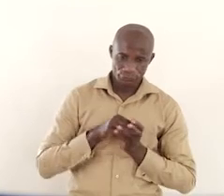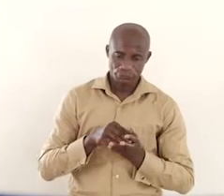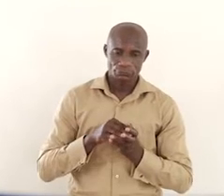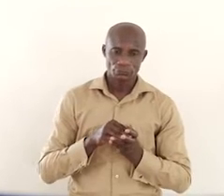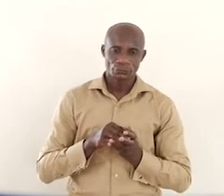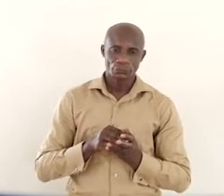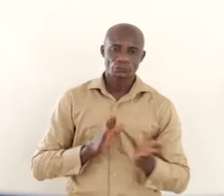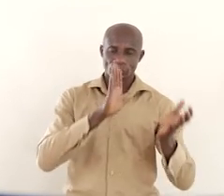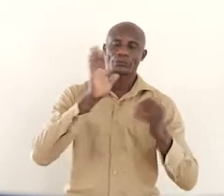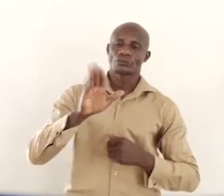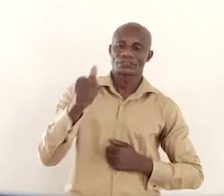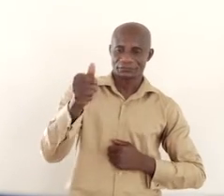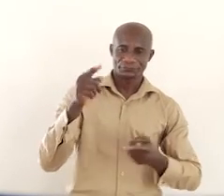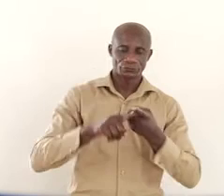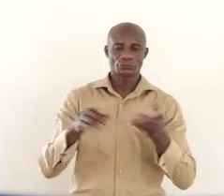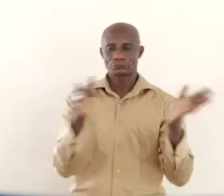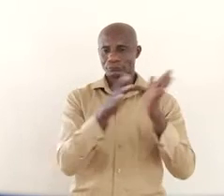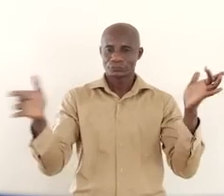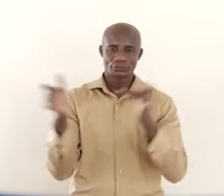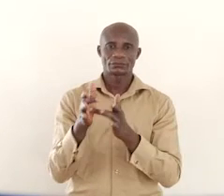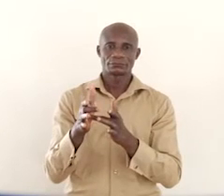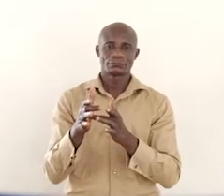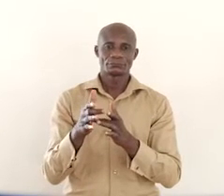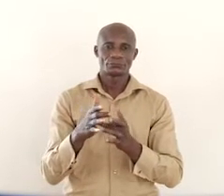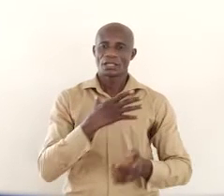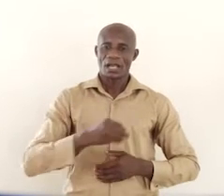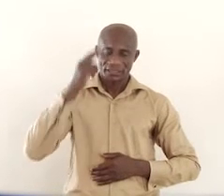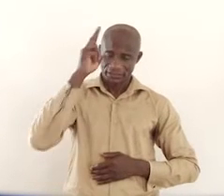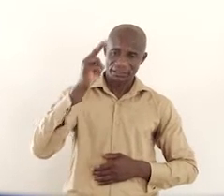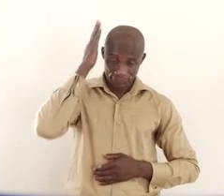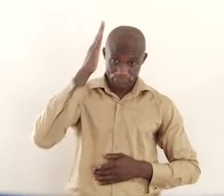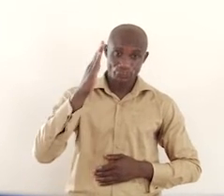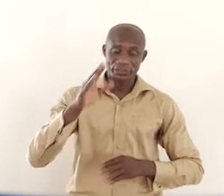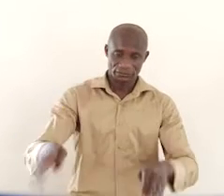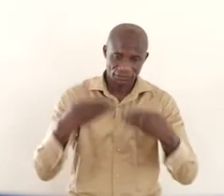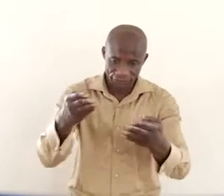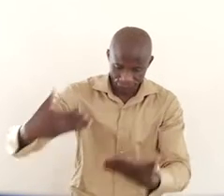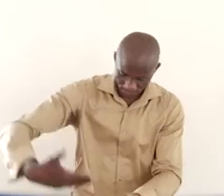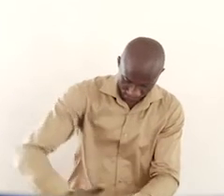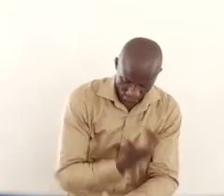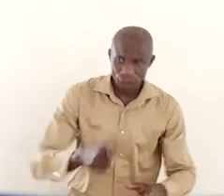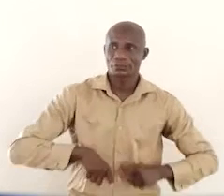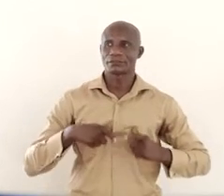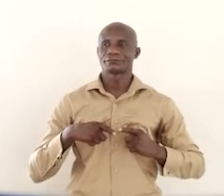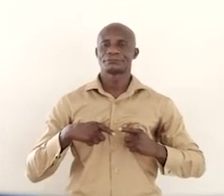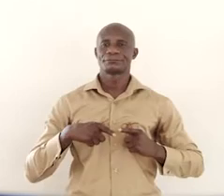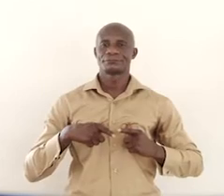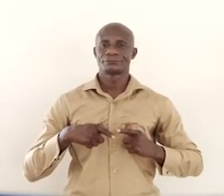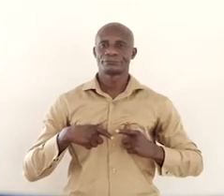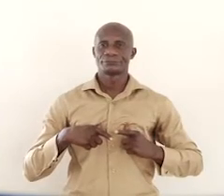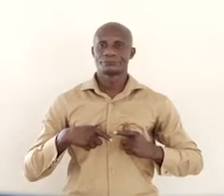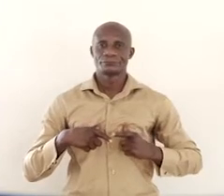Commit yourself to Jesus, and He will grant you new life.